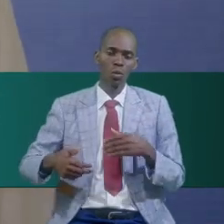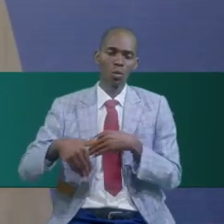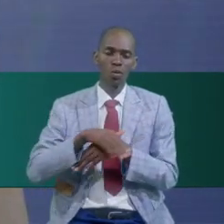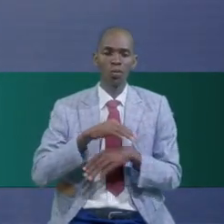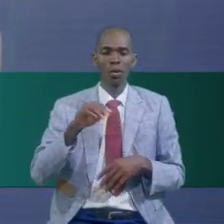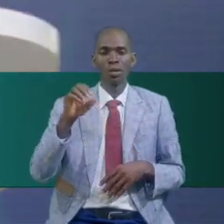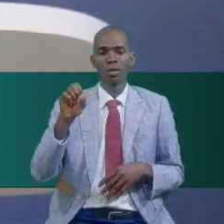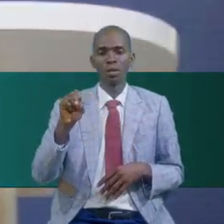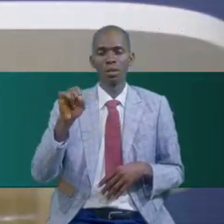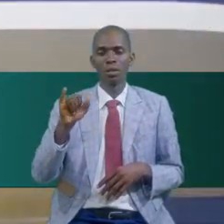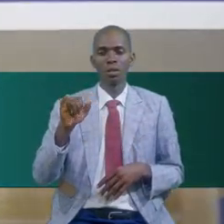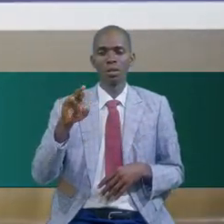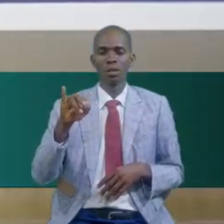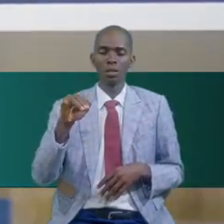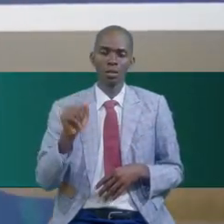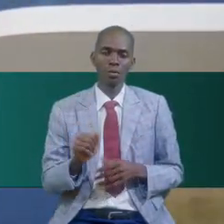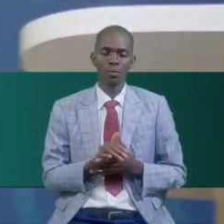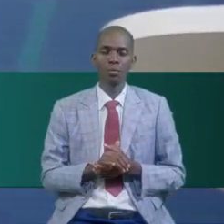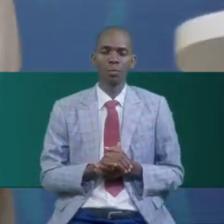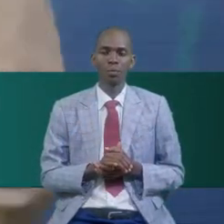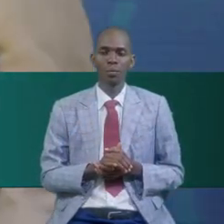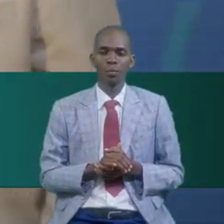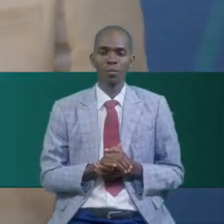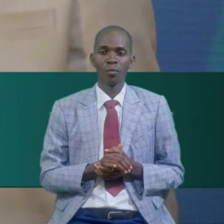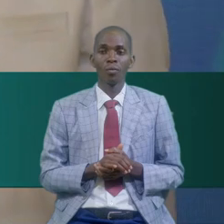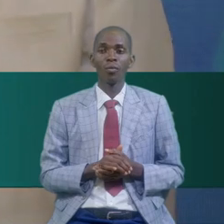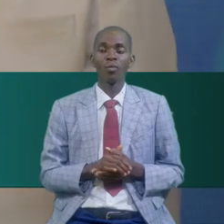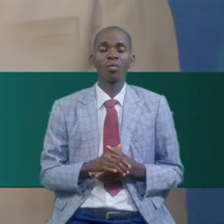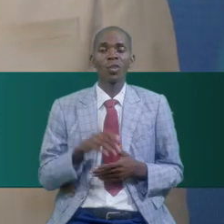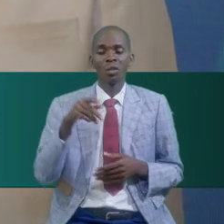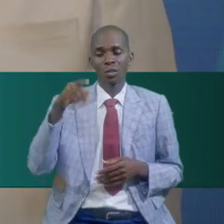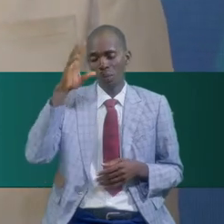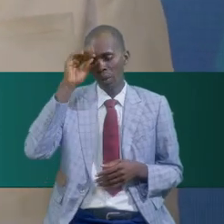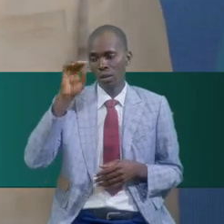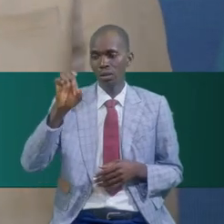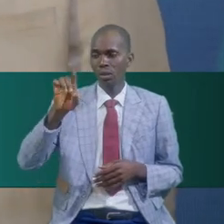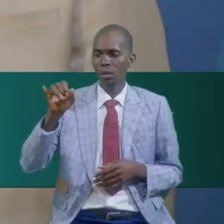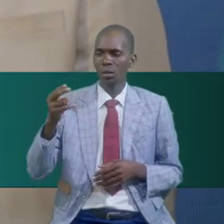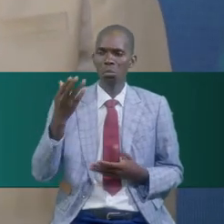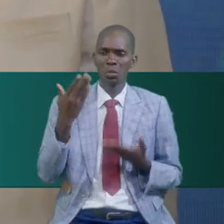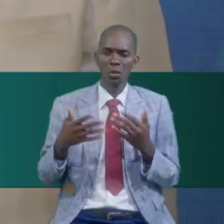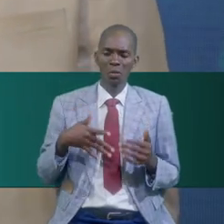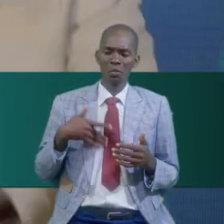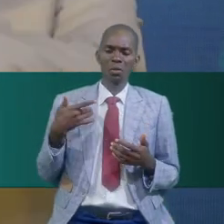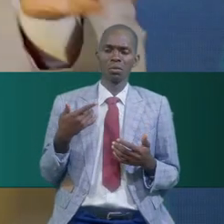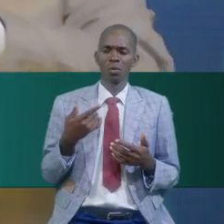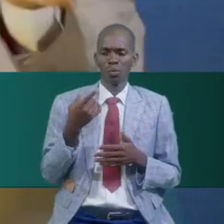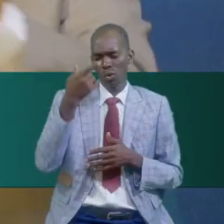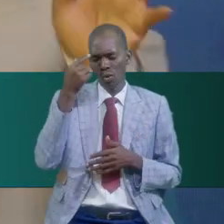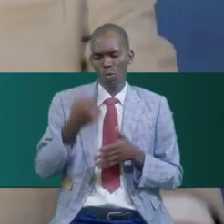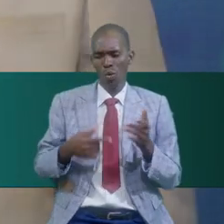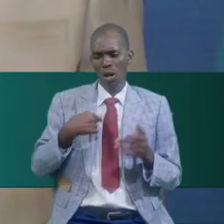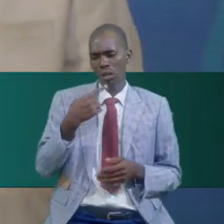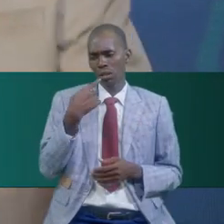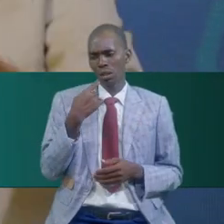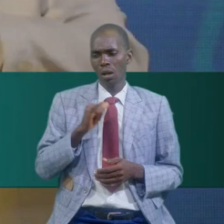the people that will feel that because of what I've said, I want to die. I'm not interested